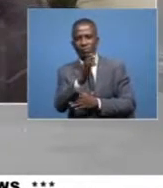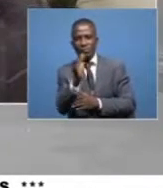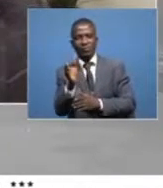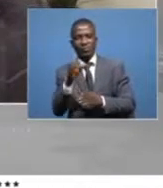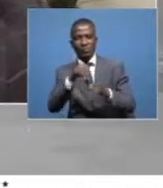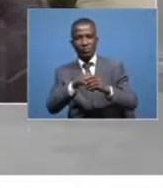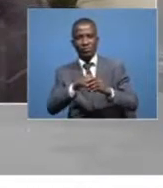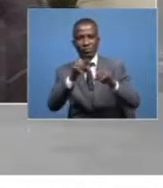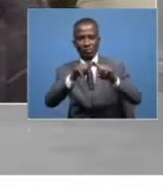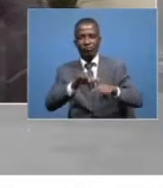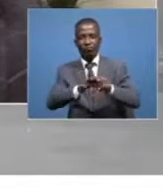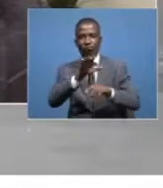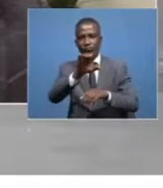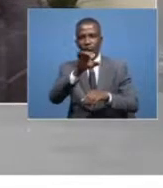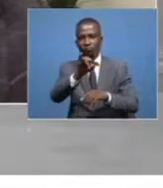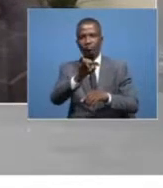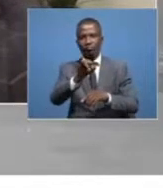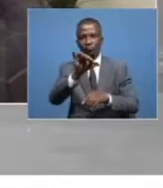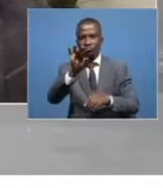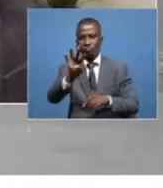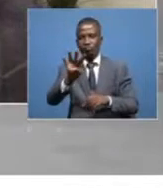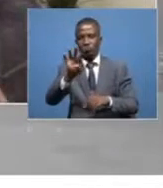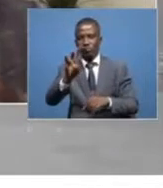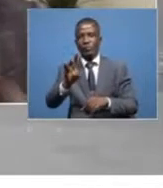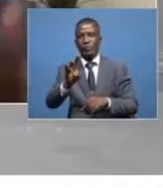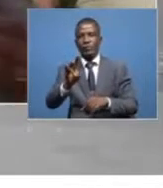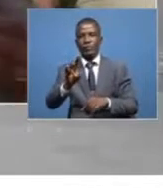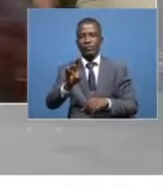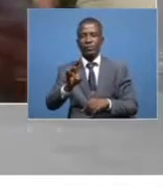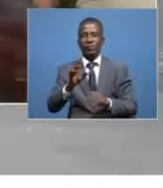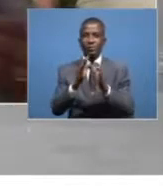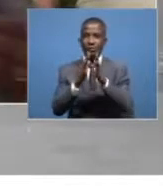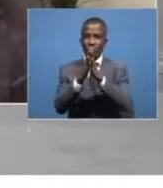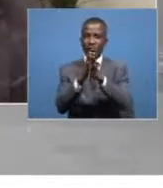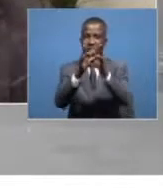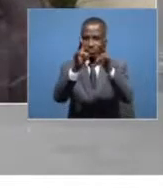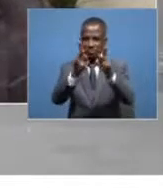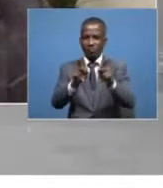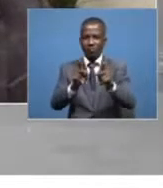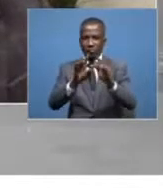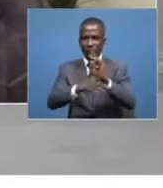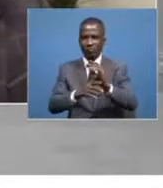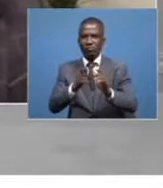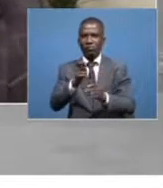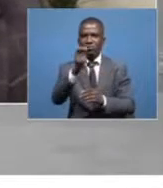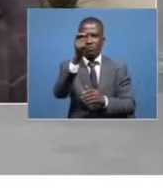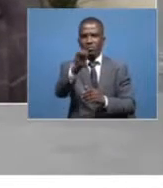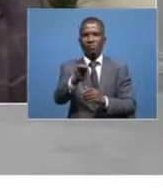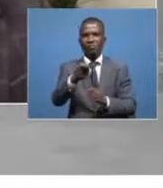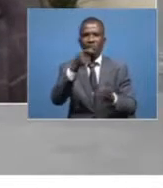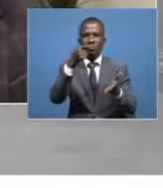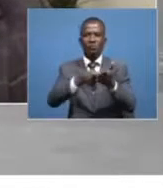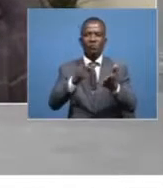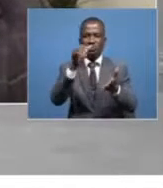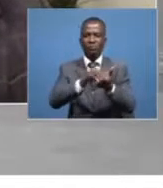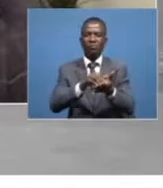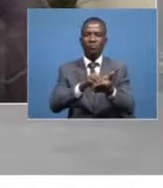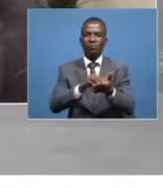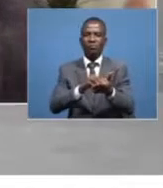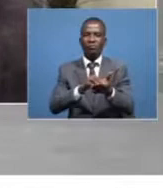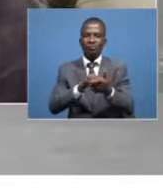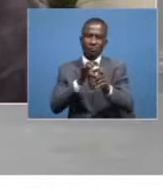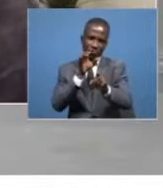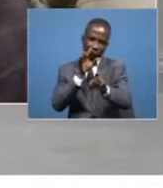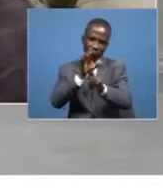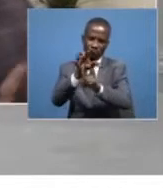CI 47 of 2014, where a request has to be made for the issuance of the writ of subpoena from the registry of